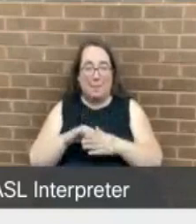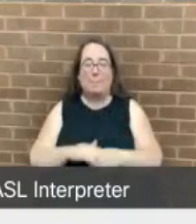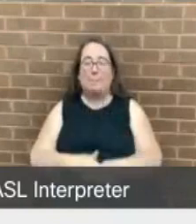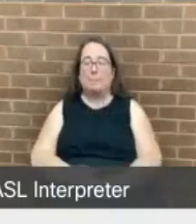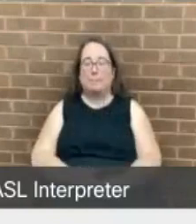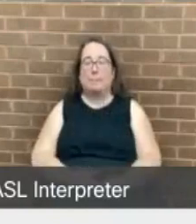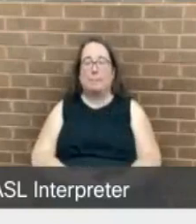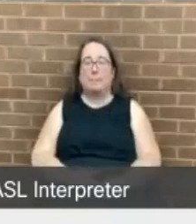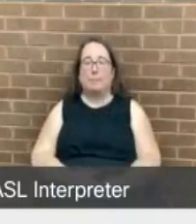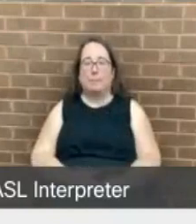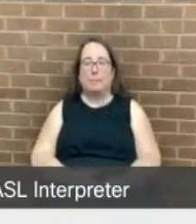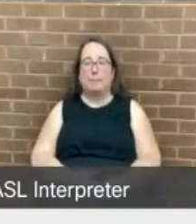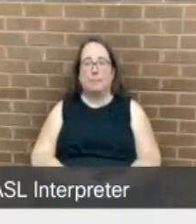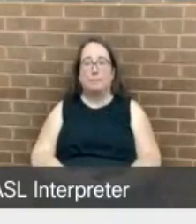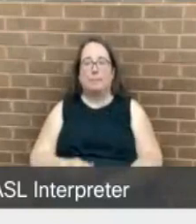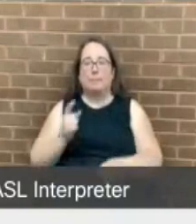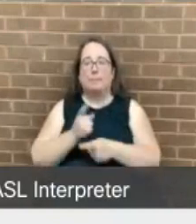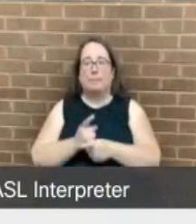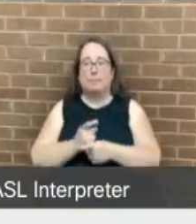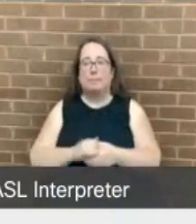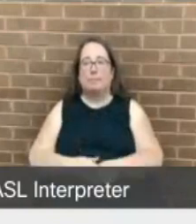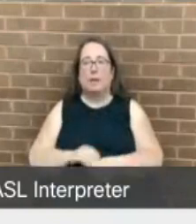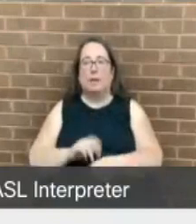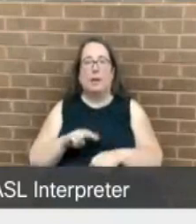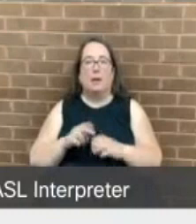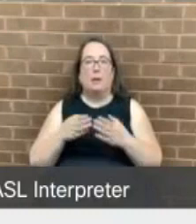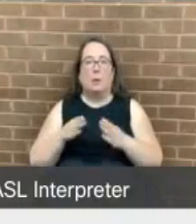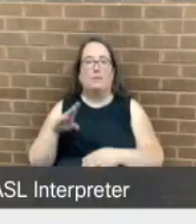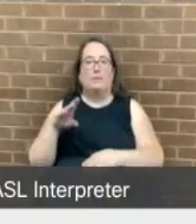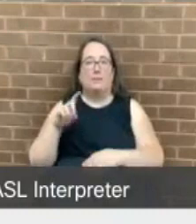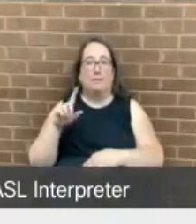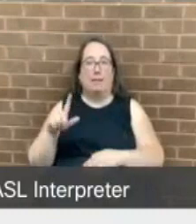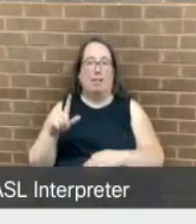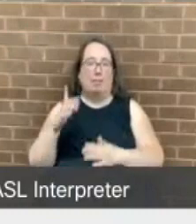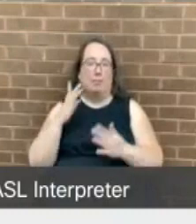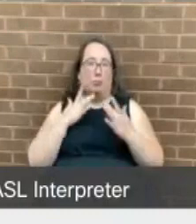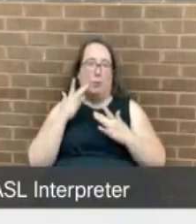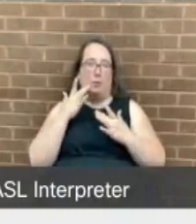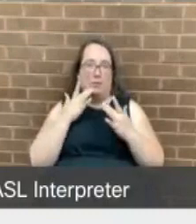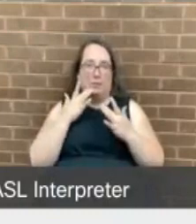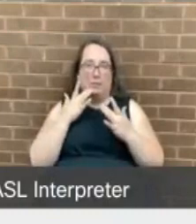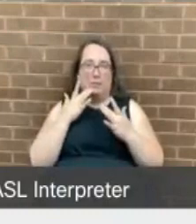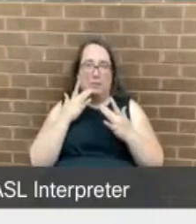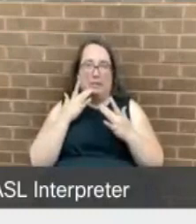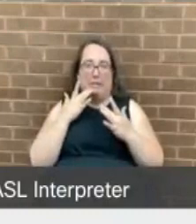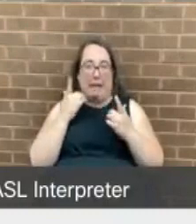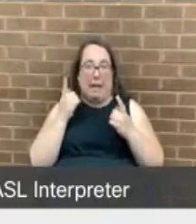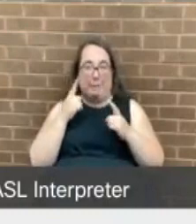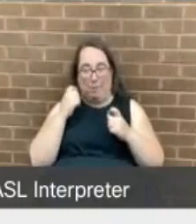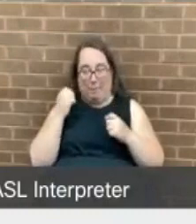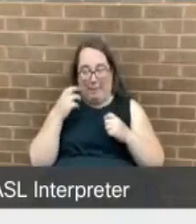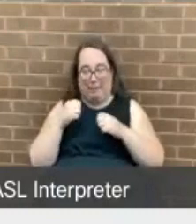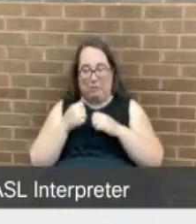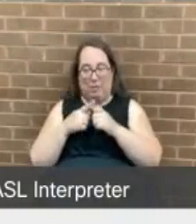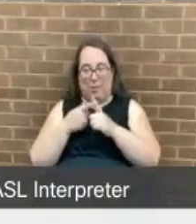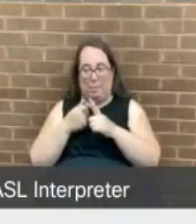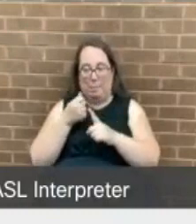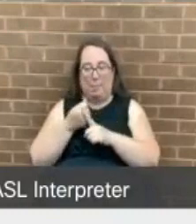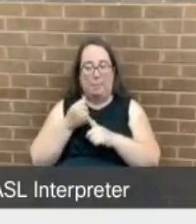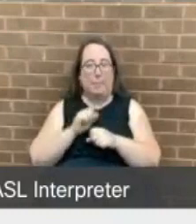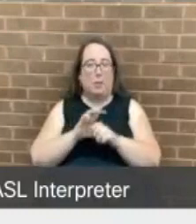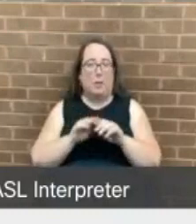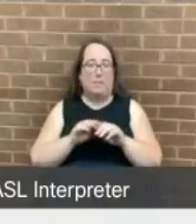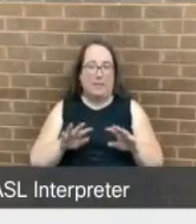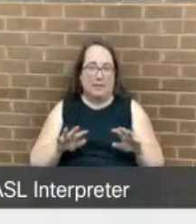Secretary Slater. And you're exactly right. It is a nationwide CDL shortage, which really has been existing for years, but made worse by COVID with the additional deliveries